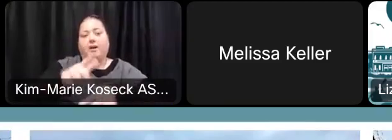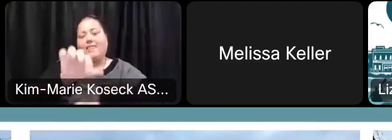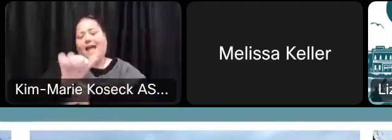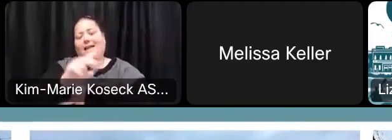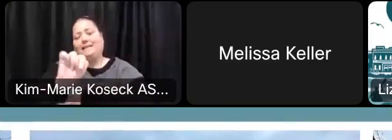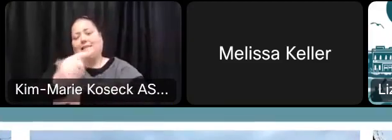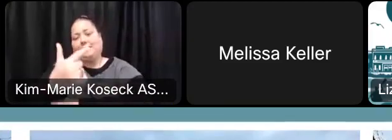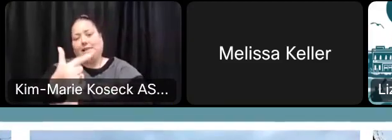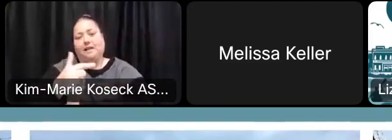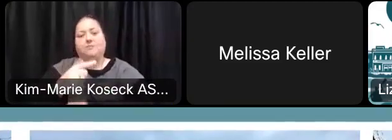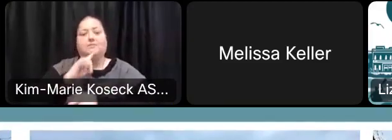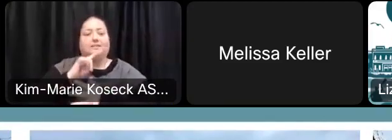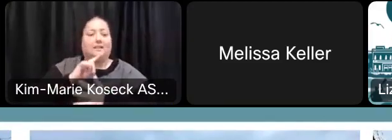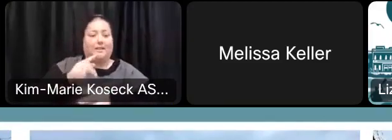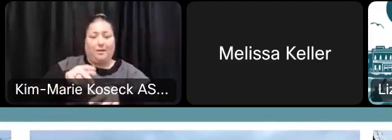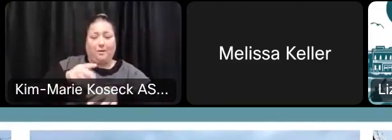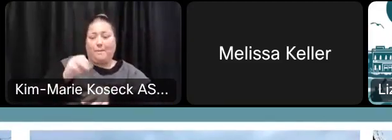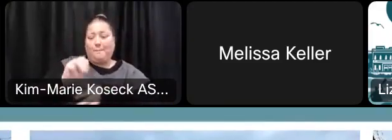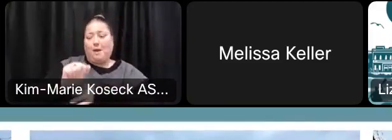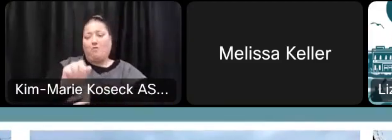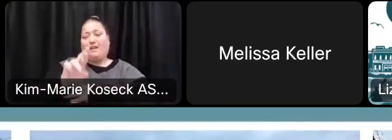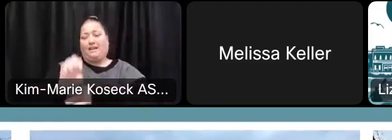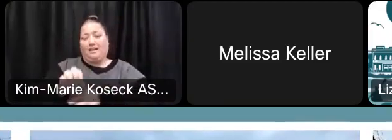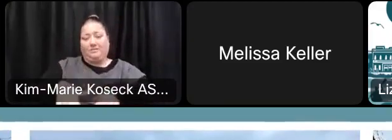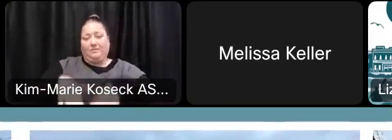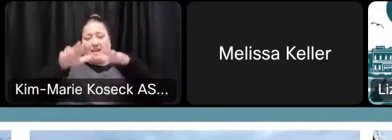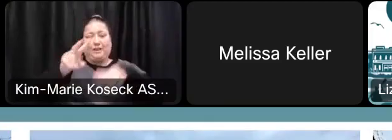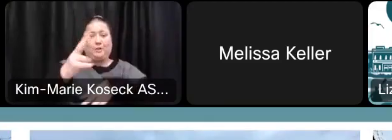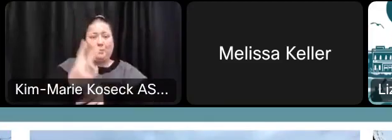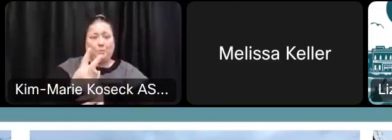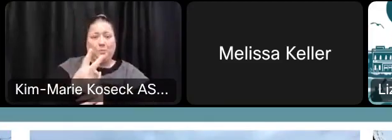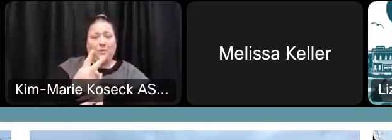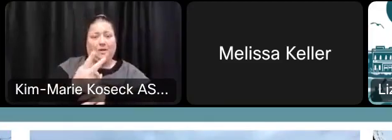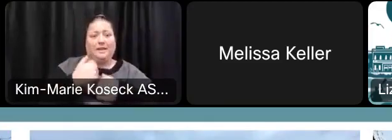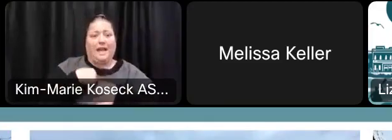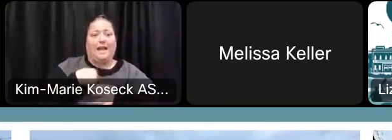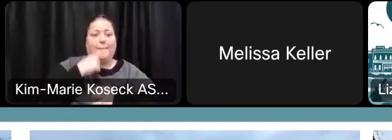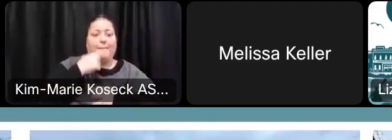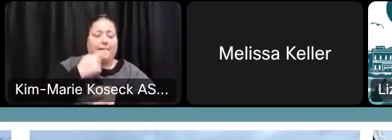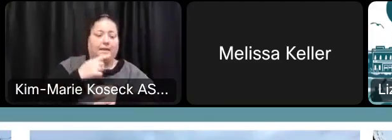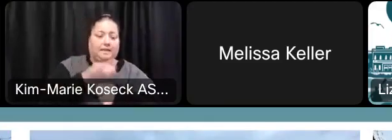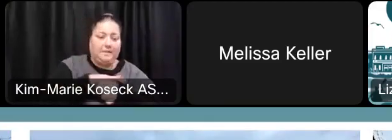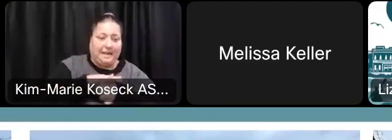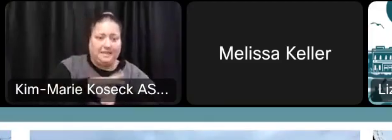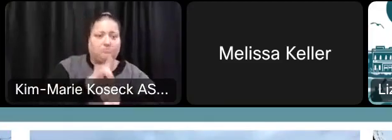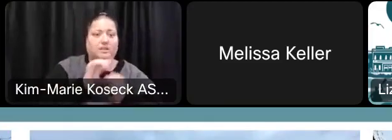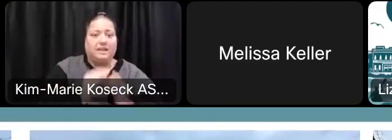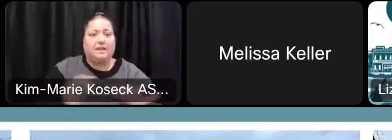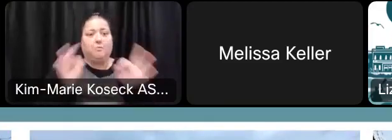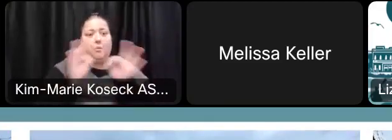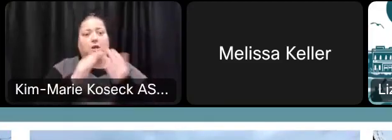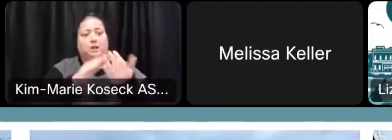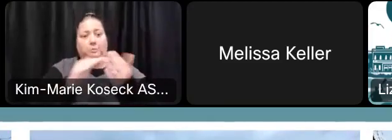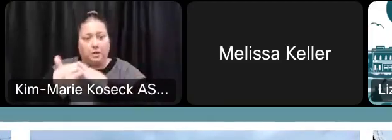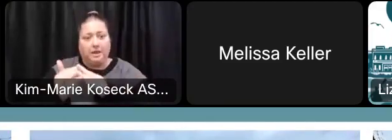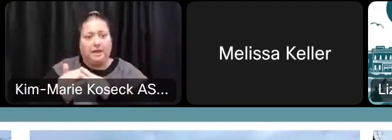destroyed, heavily damaged during the 2 flooding events. So again, we took another public space. It was very important to the community, but